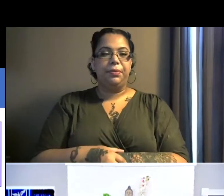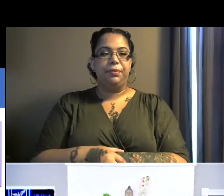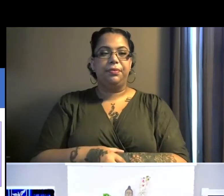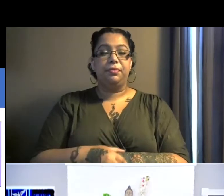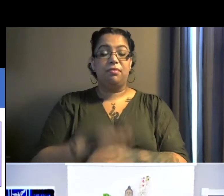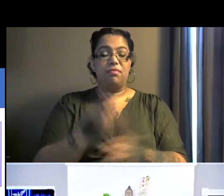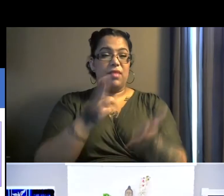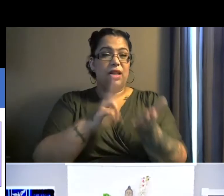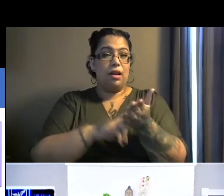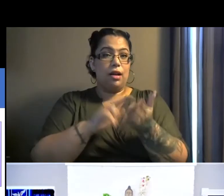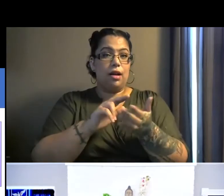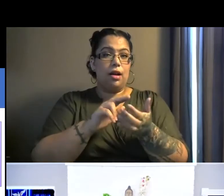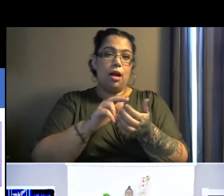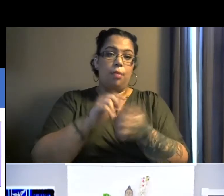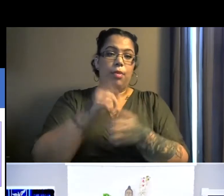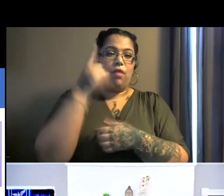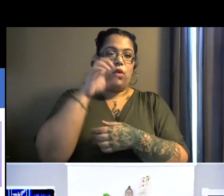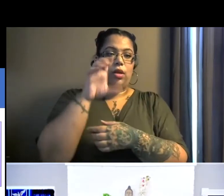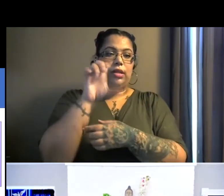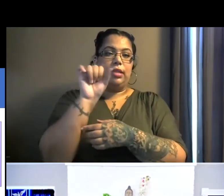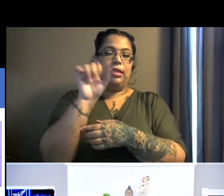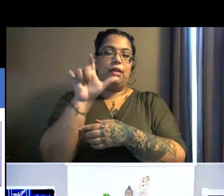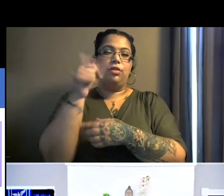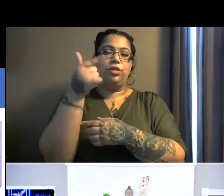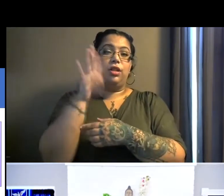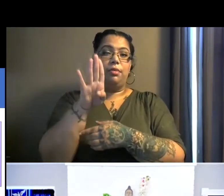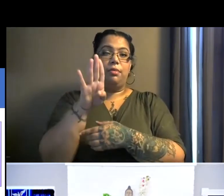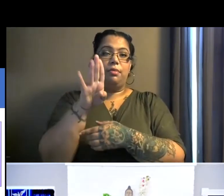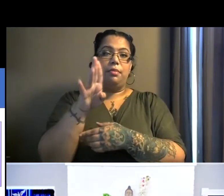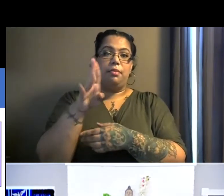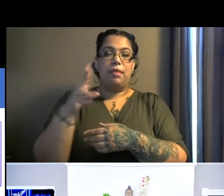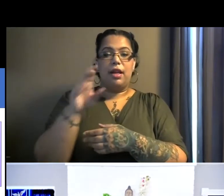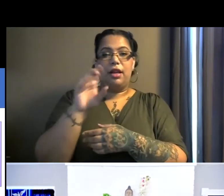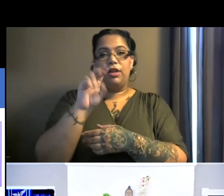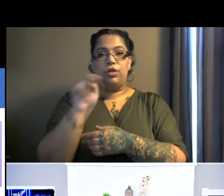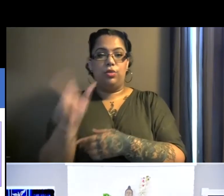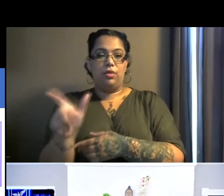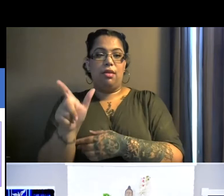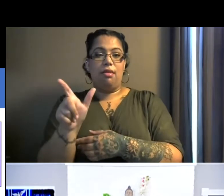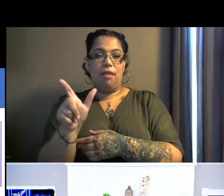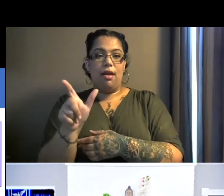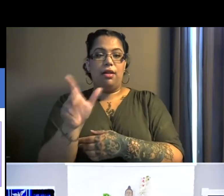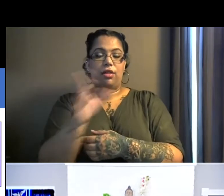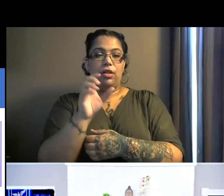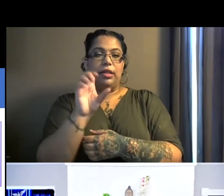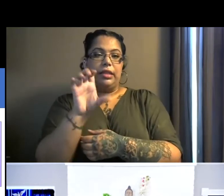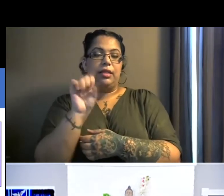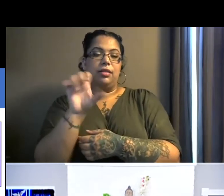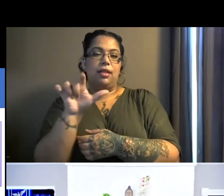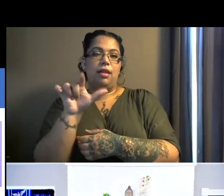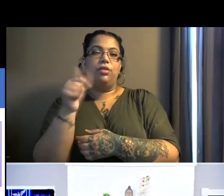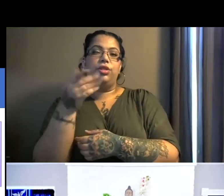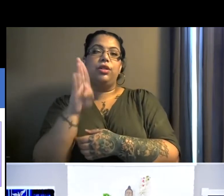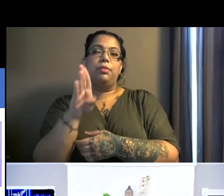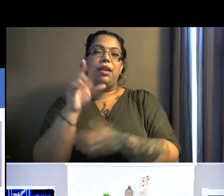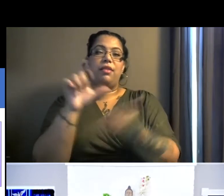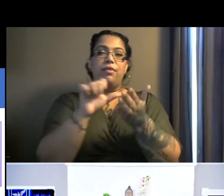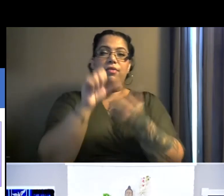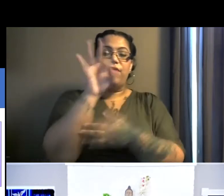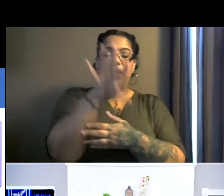Sign up for the CSLGB newsletter, the CSLGB Facebook and Instagram